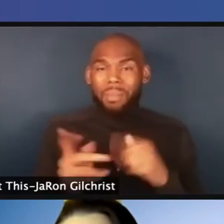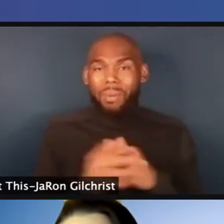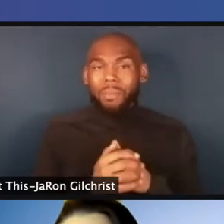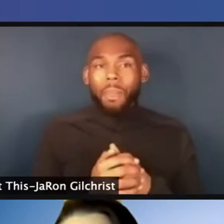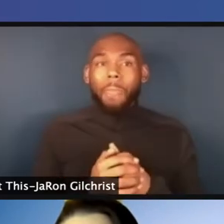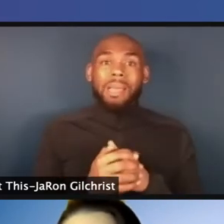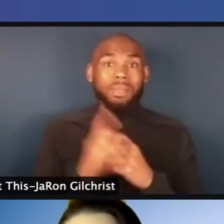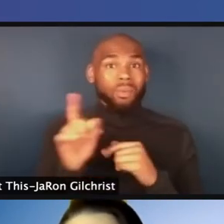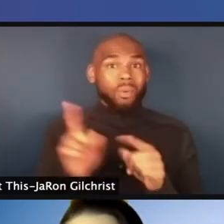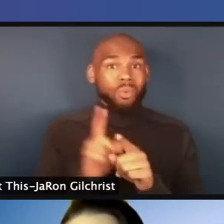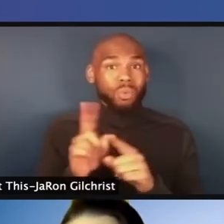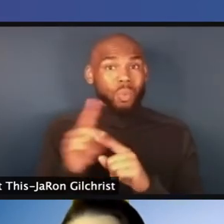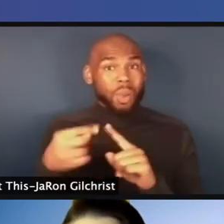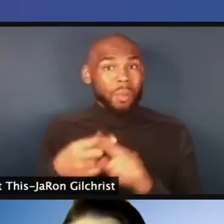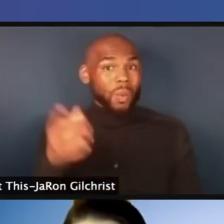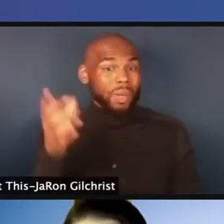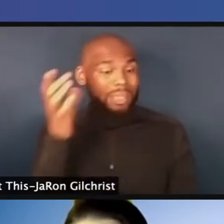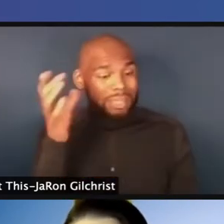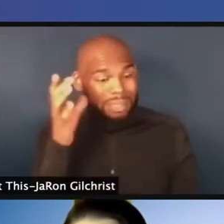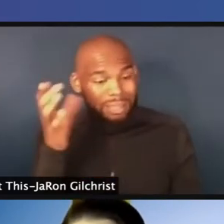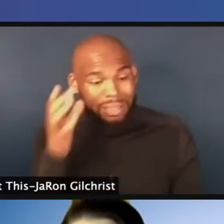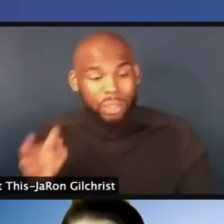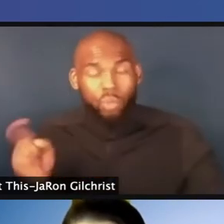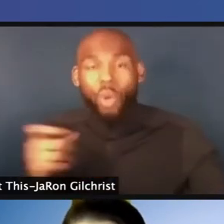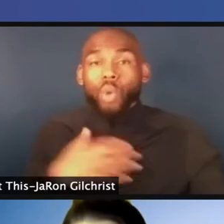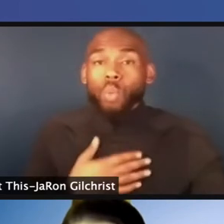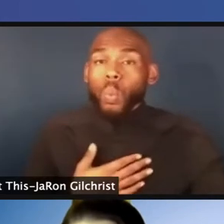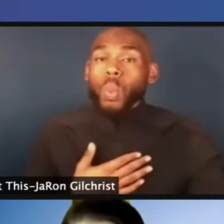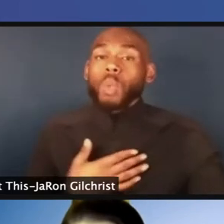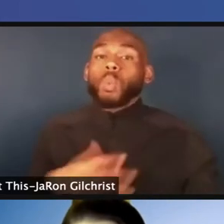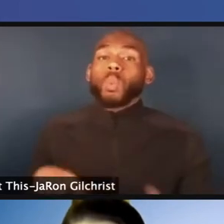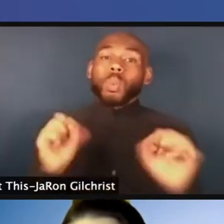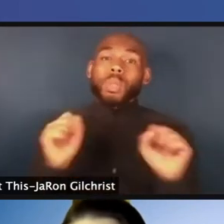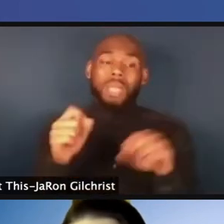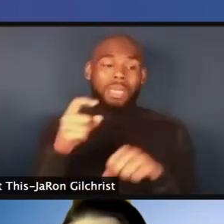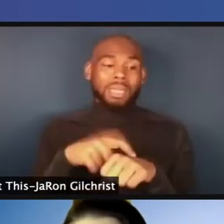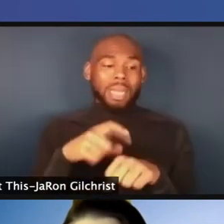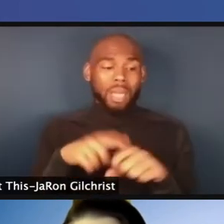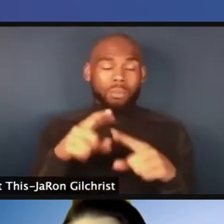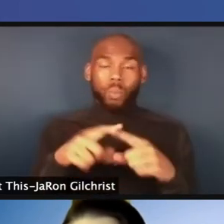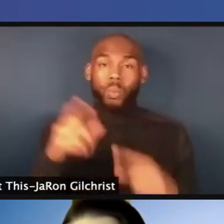listening and being willing to take the time to do that listening.